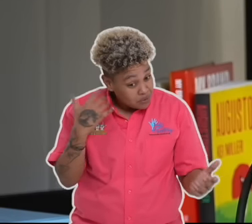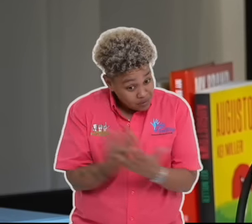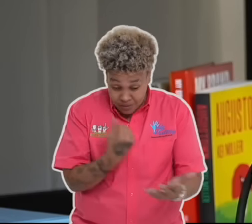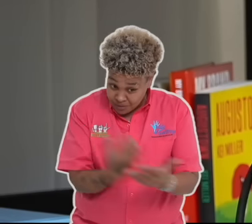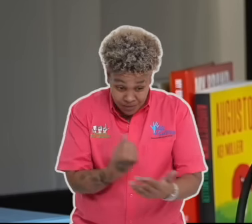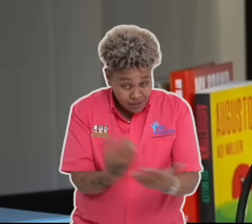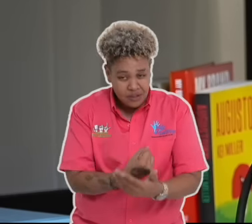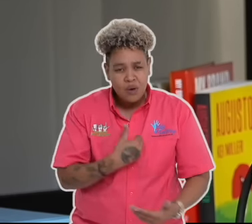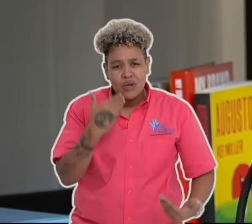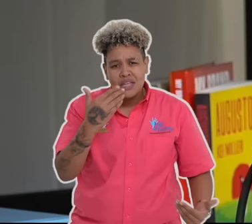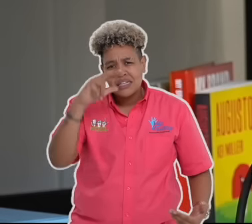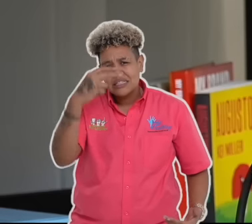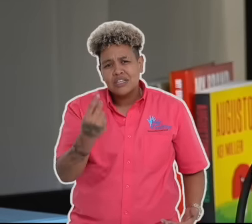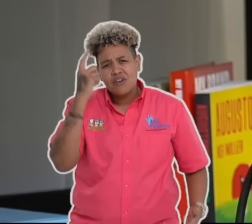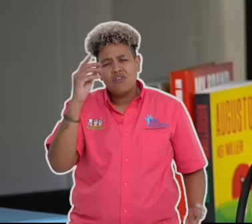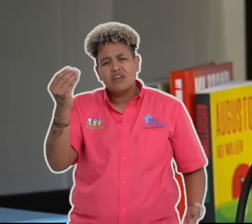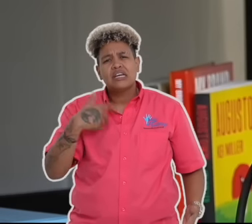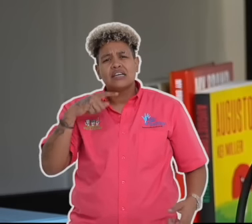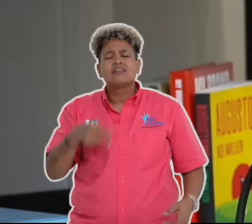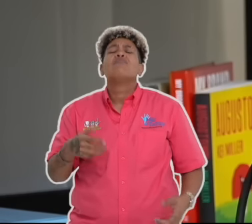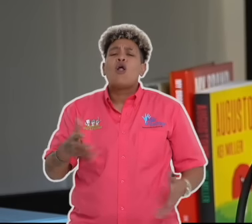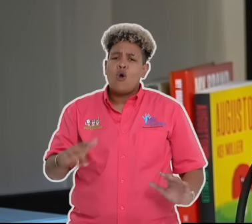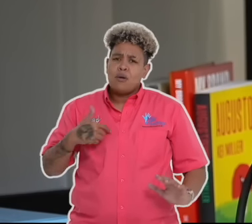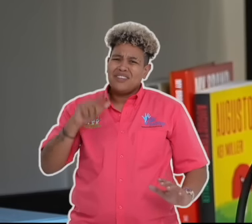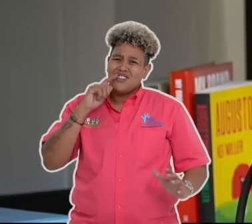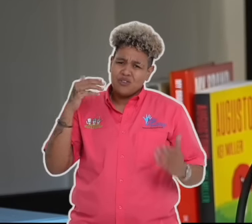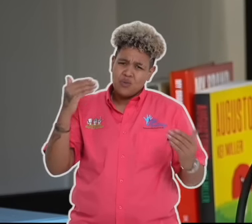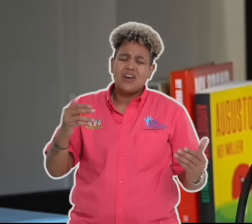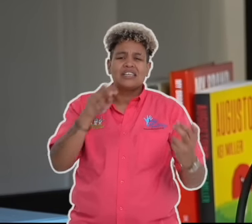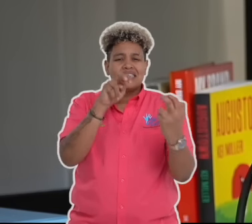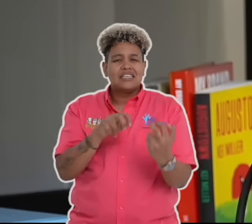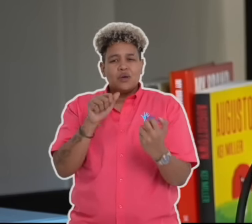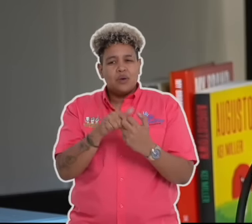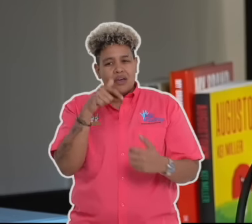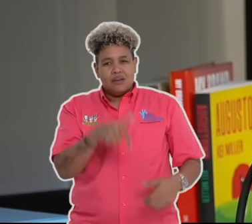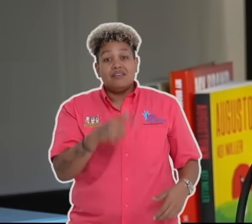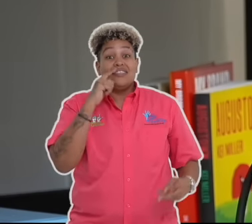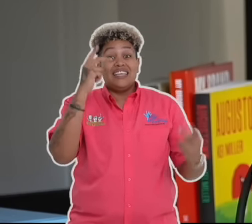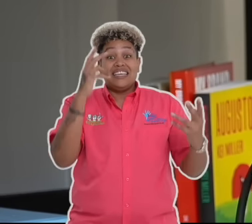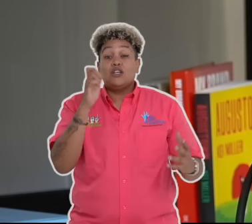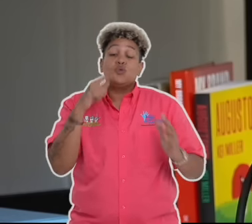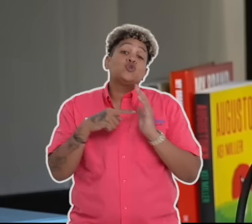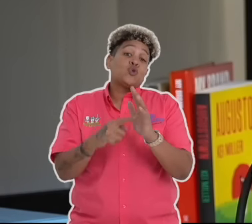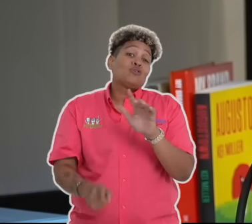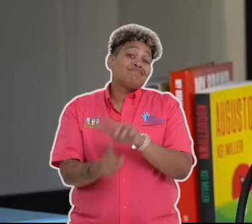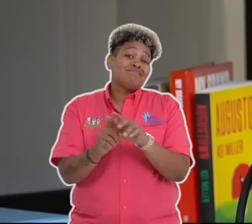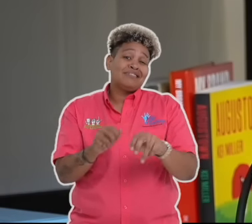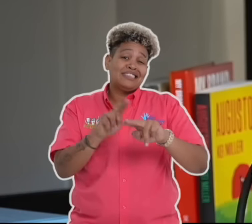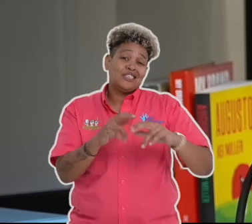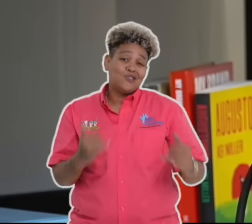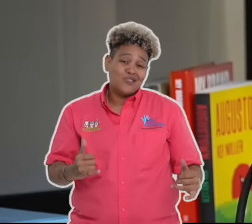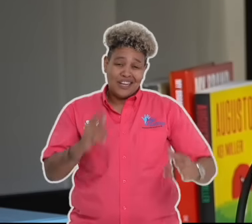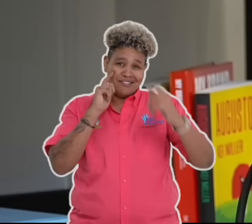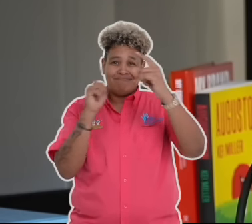is hot. And I want to thank Sagicor Group for extending this courtesy and allowing me to sit down with the guest who will be showing up